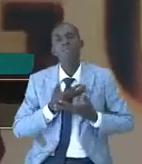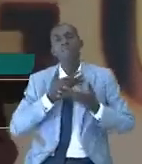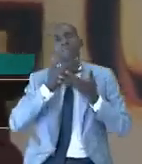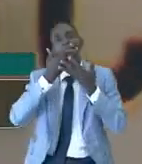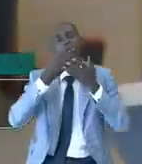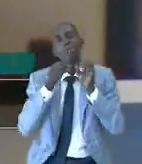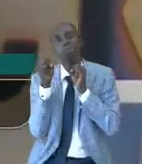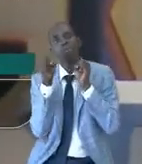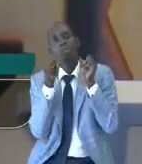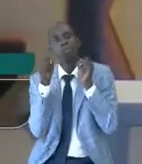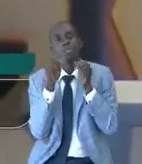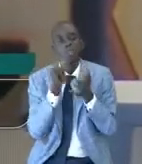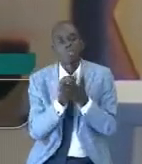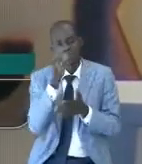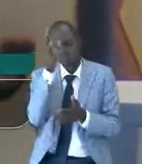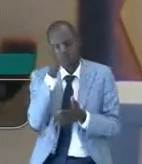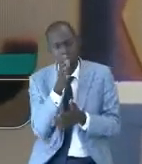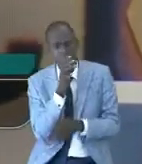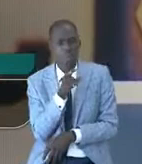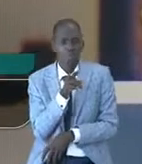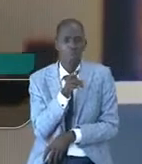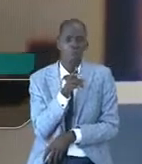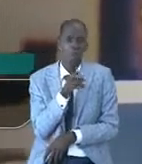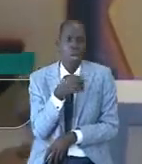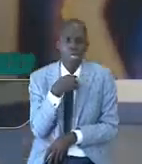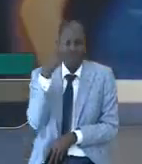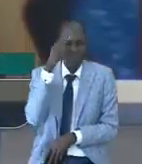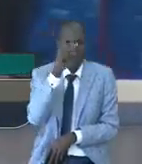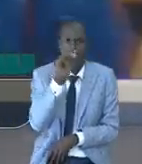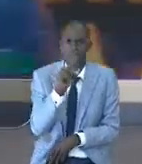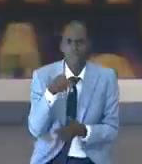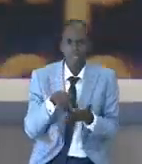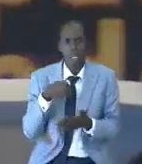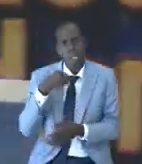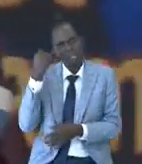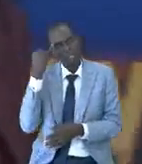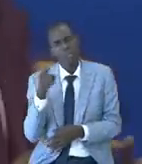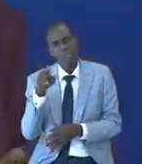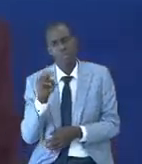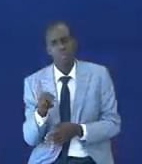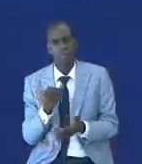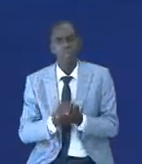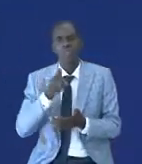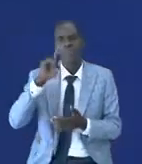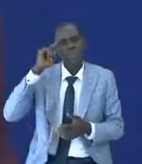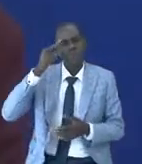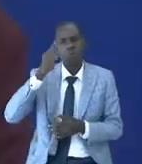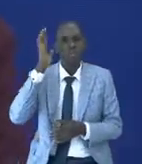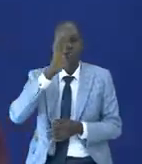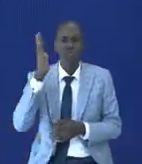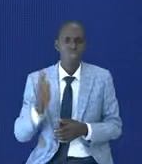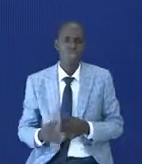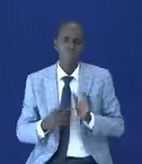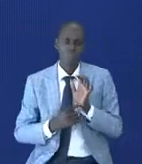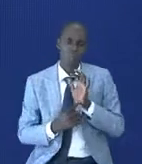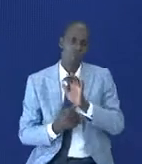that they will, your mother will say, okay, this is what she needs, so this is what he needs. You thought you could never express yourself. Look